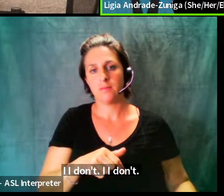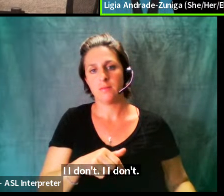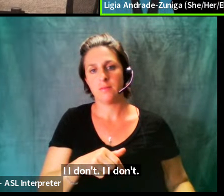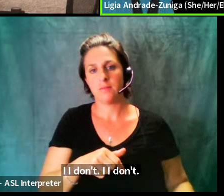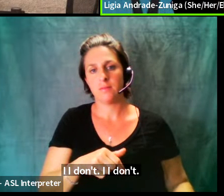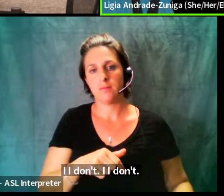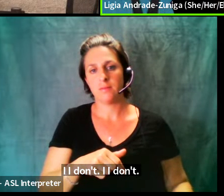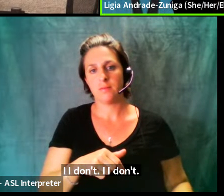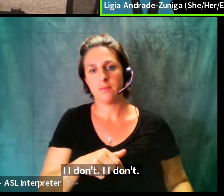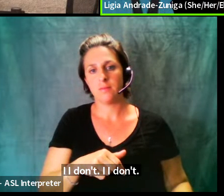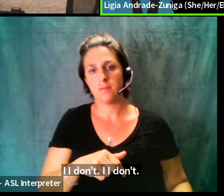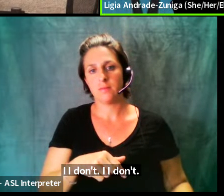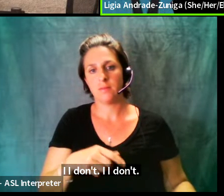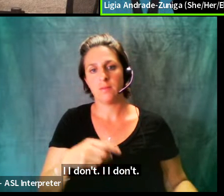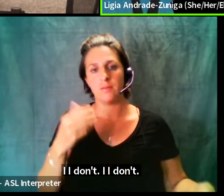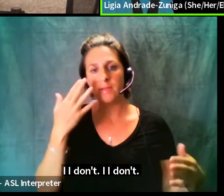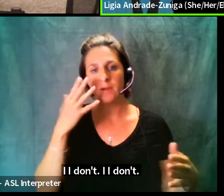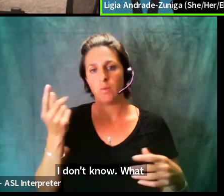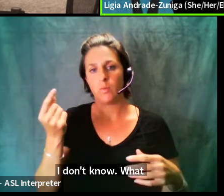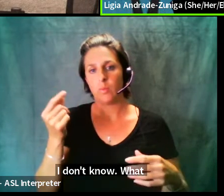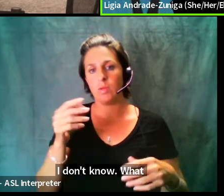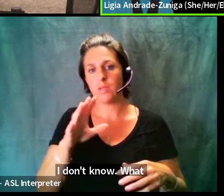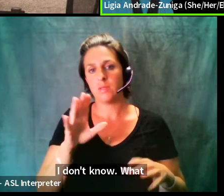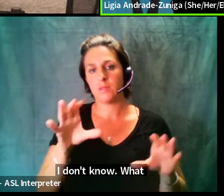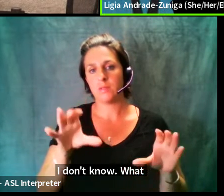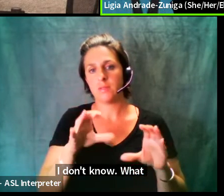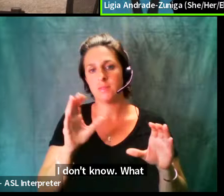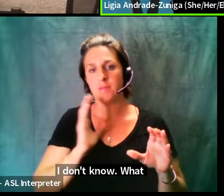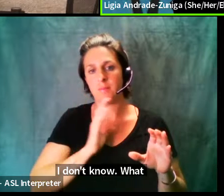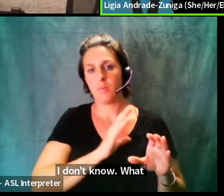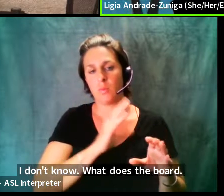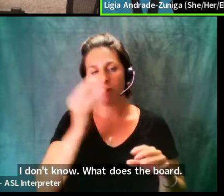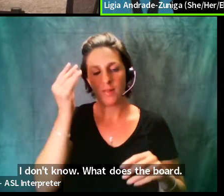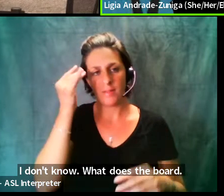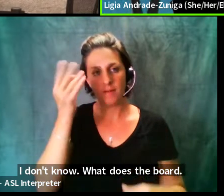know. What is the board? What does the board think?